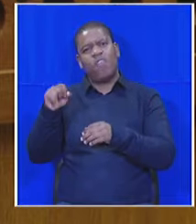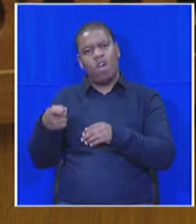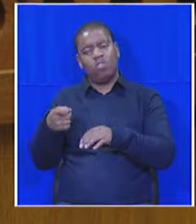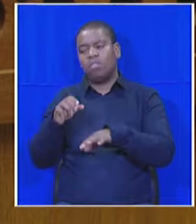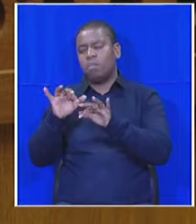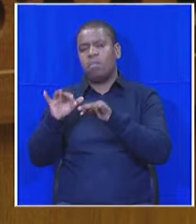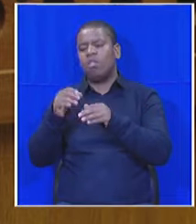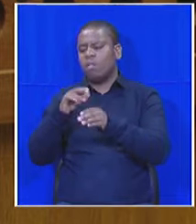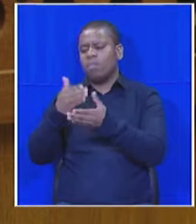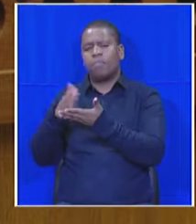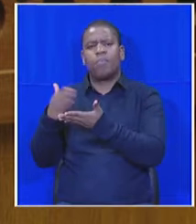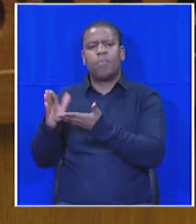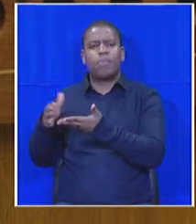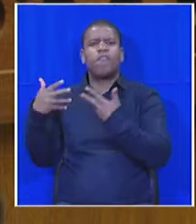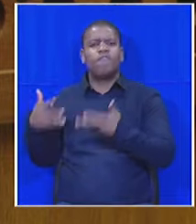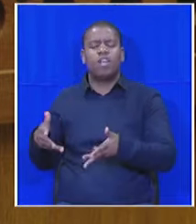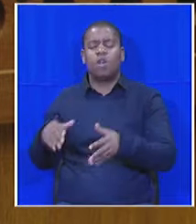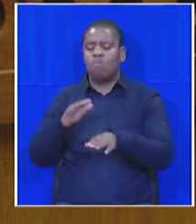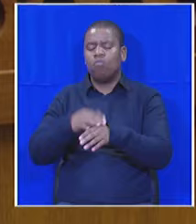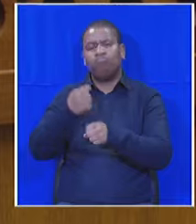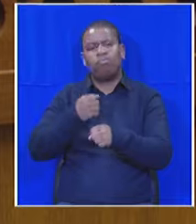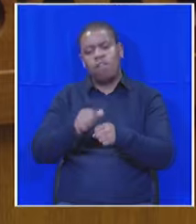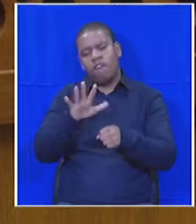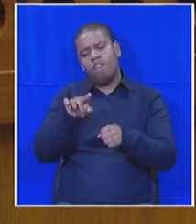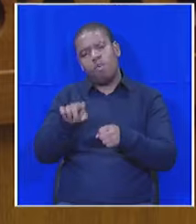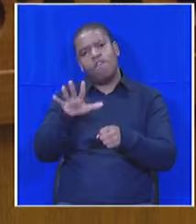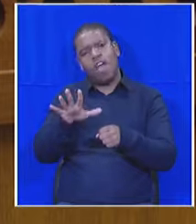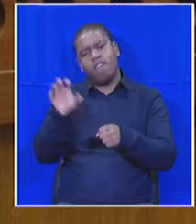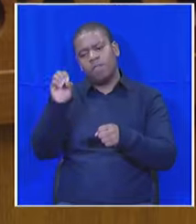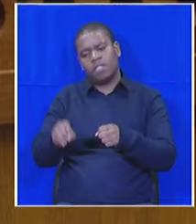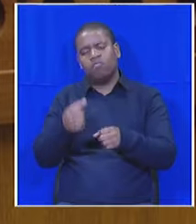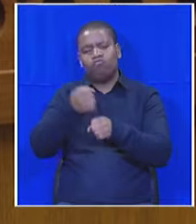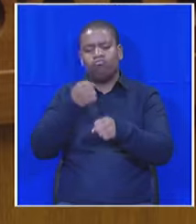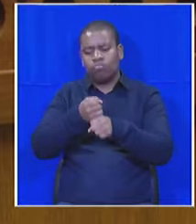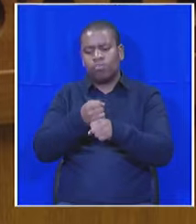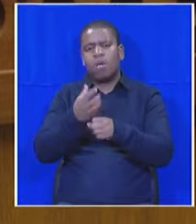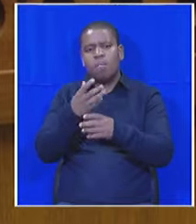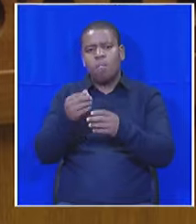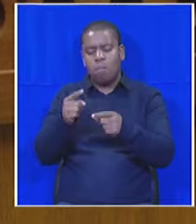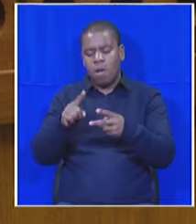breadwinner. Mining production was down 5.5% in January, down